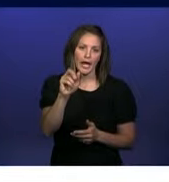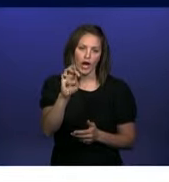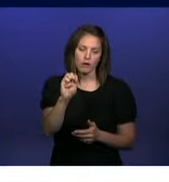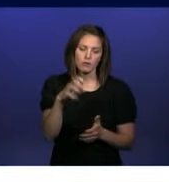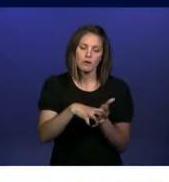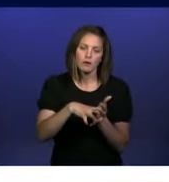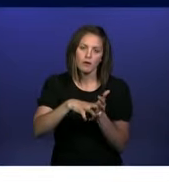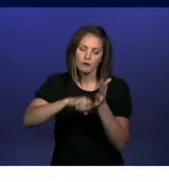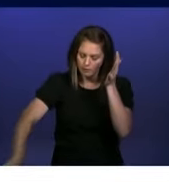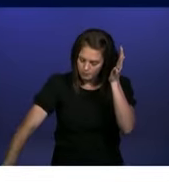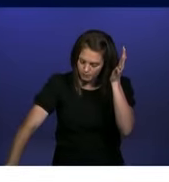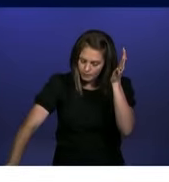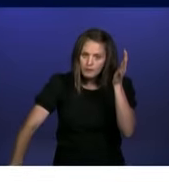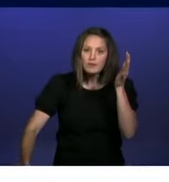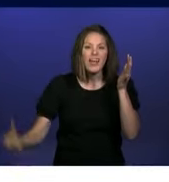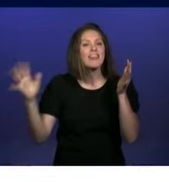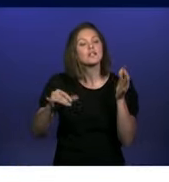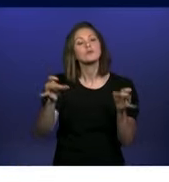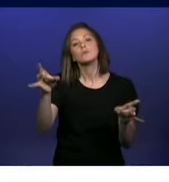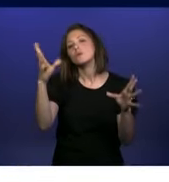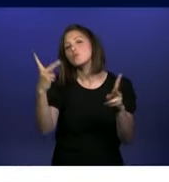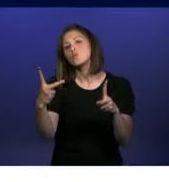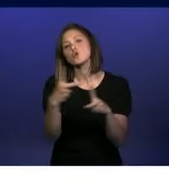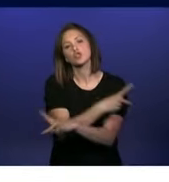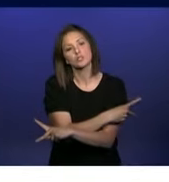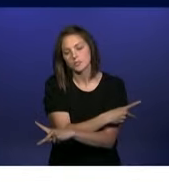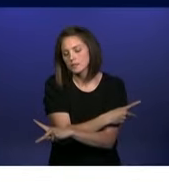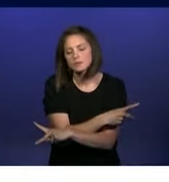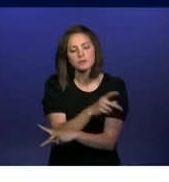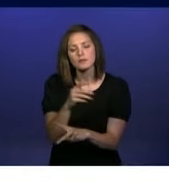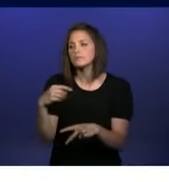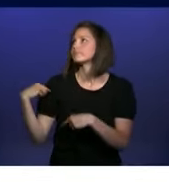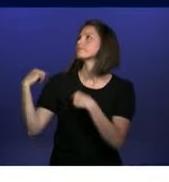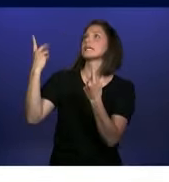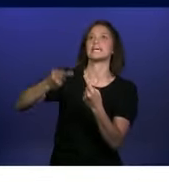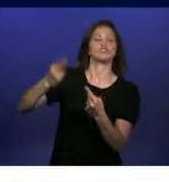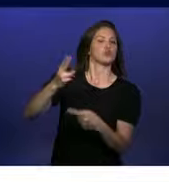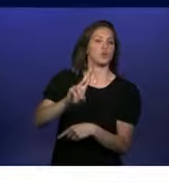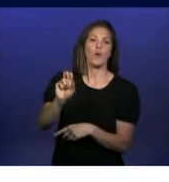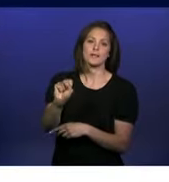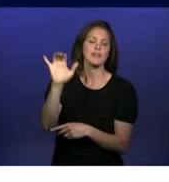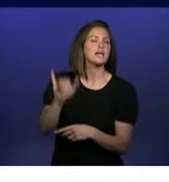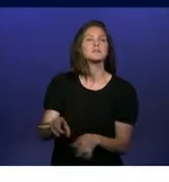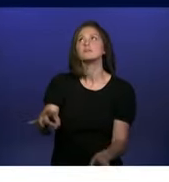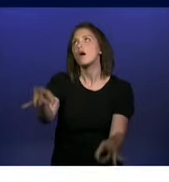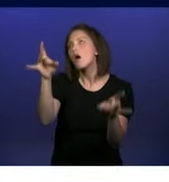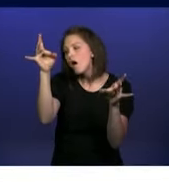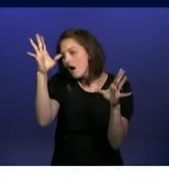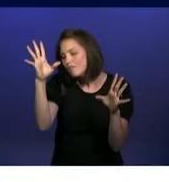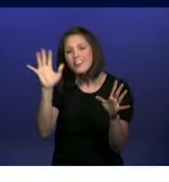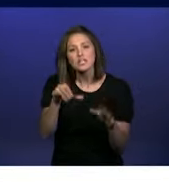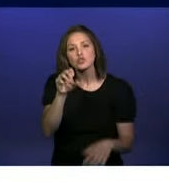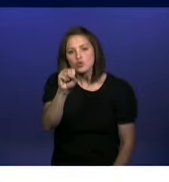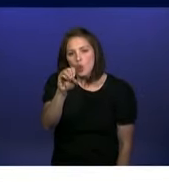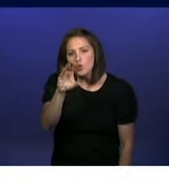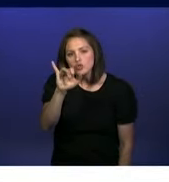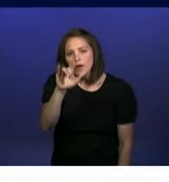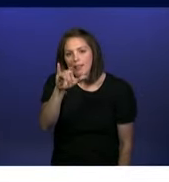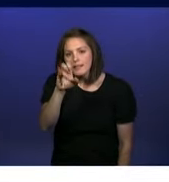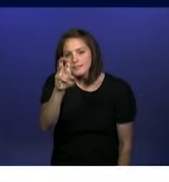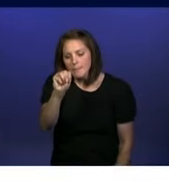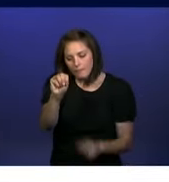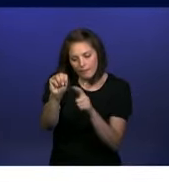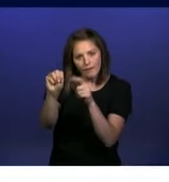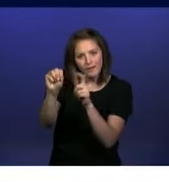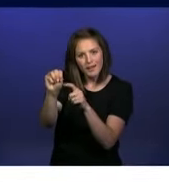worst piece of healthcare legislation passed in the history of the United States. It's just a giant, it's socialism, right? And we know that